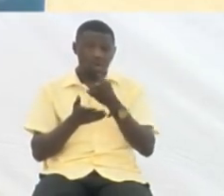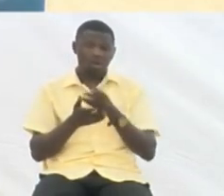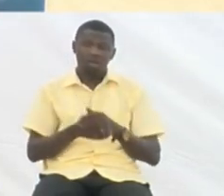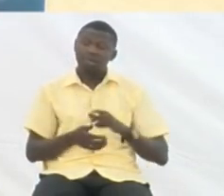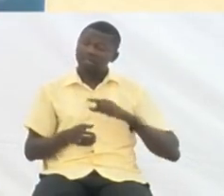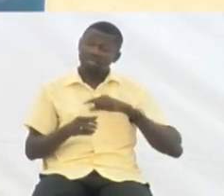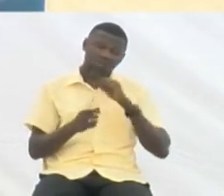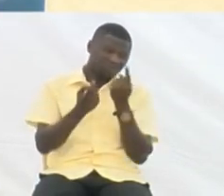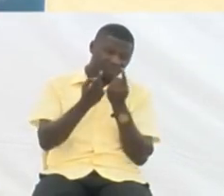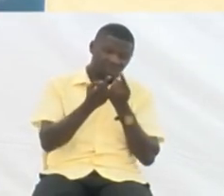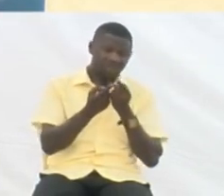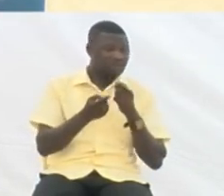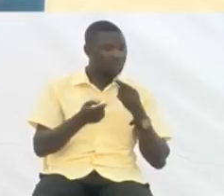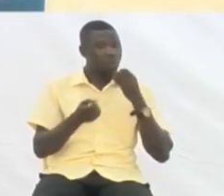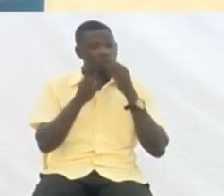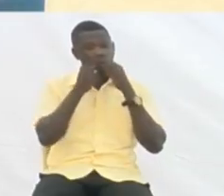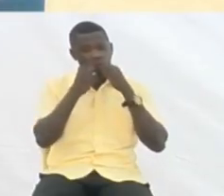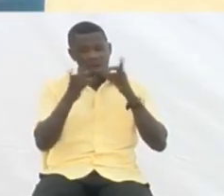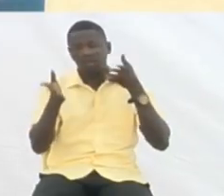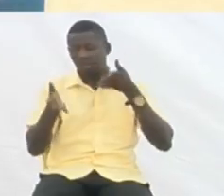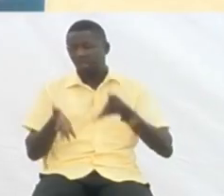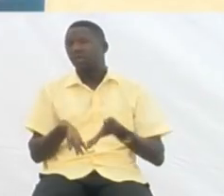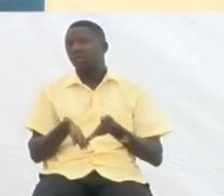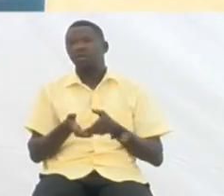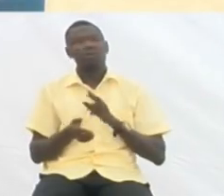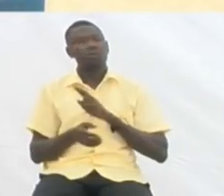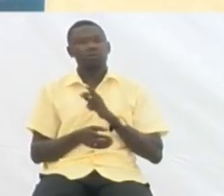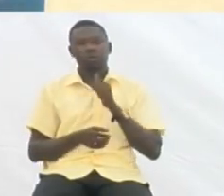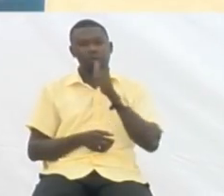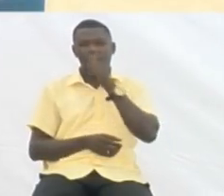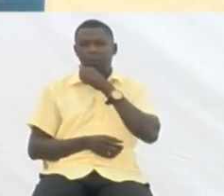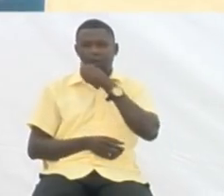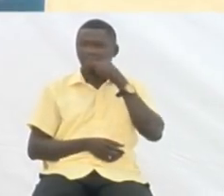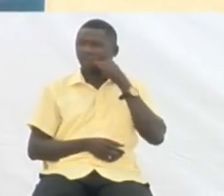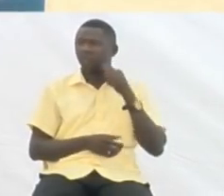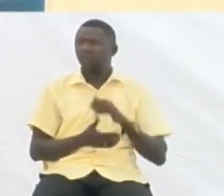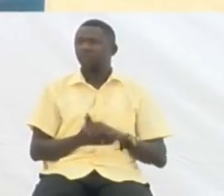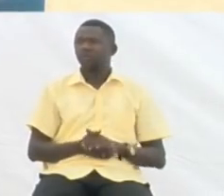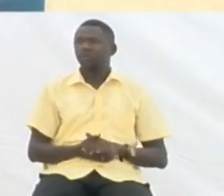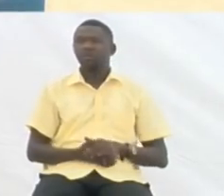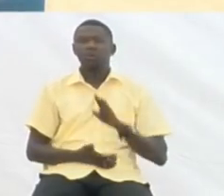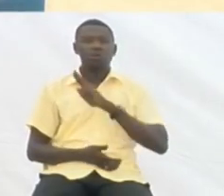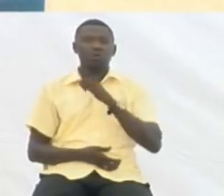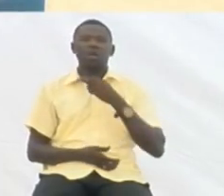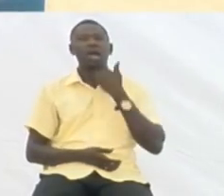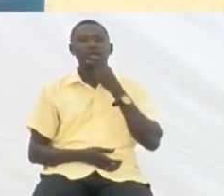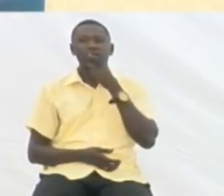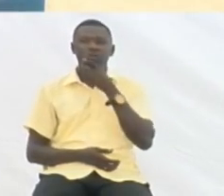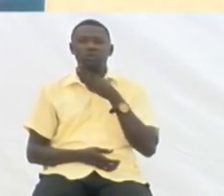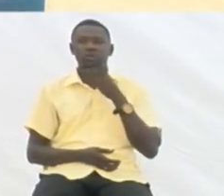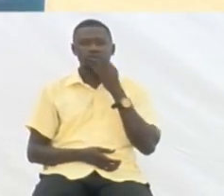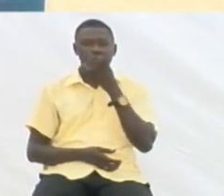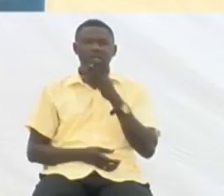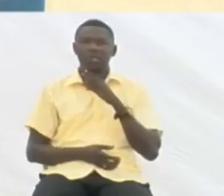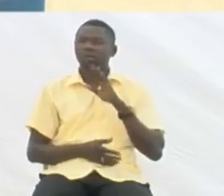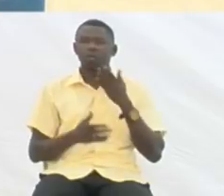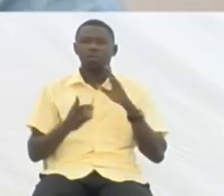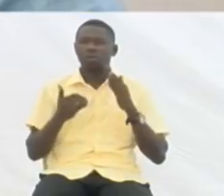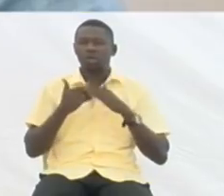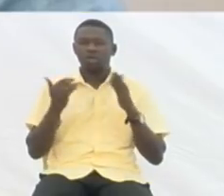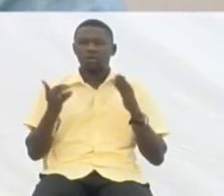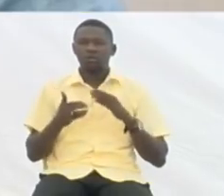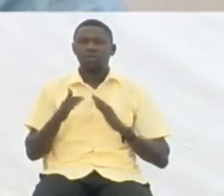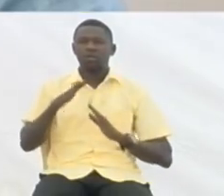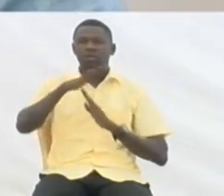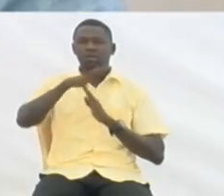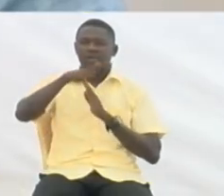We won't ask you to say any more than that. So we take a short break from, we